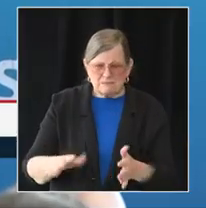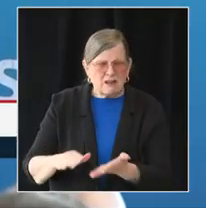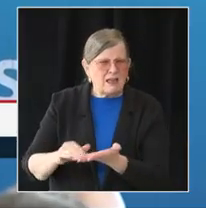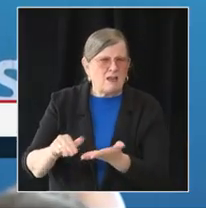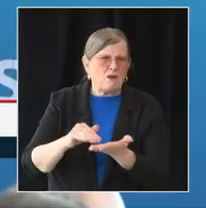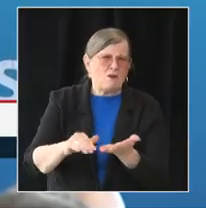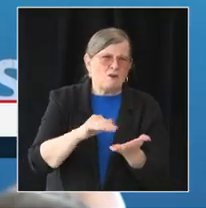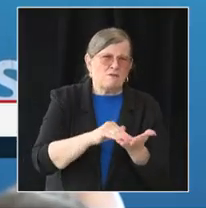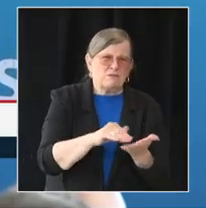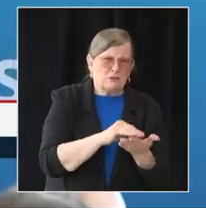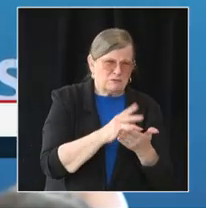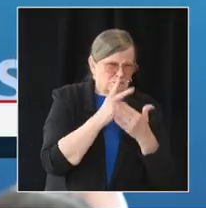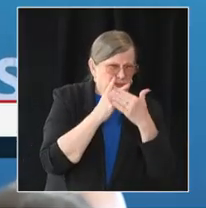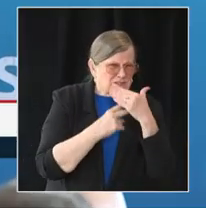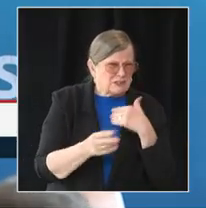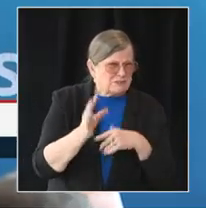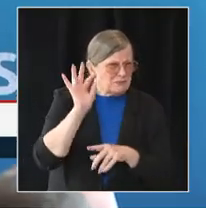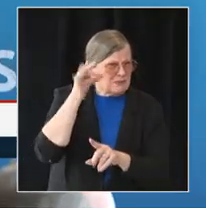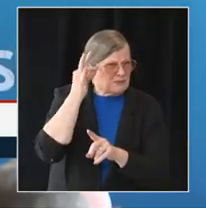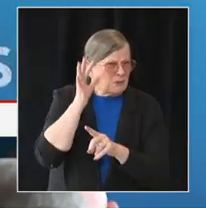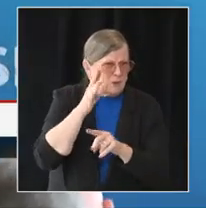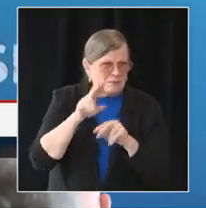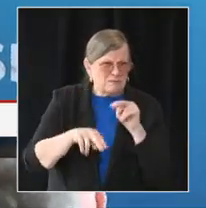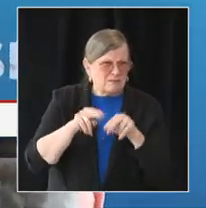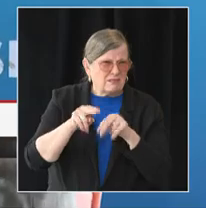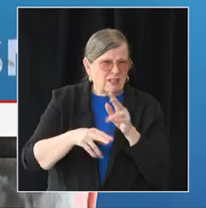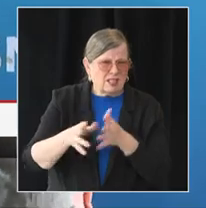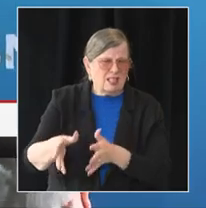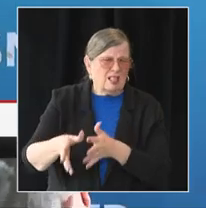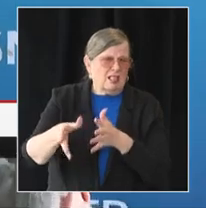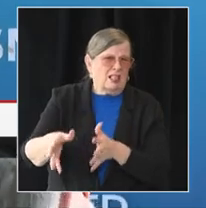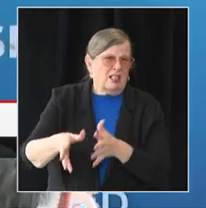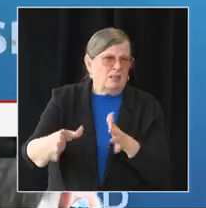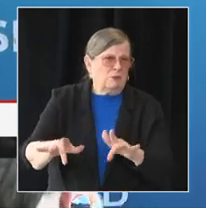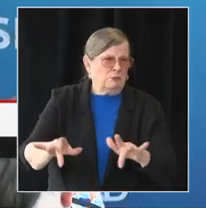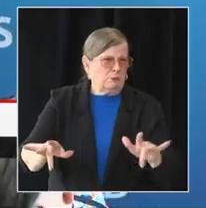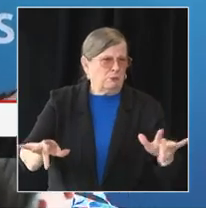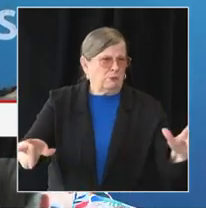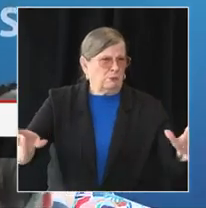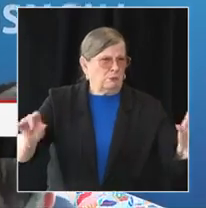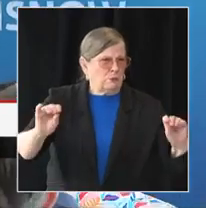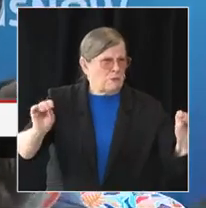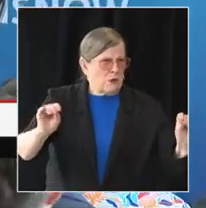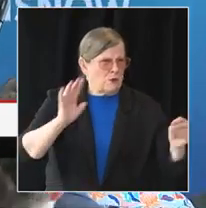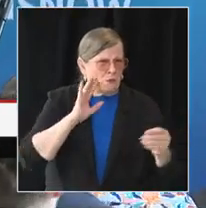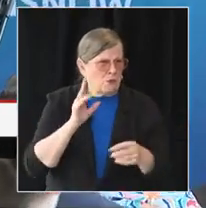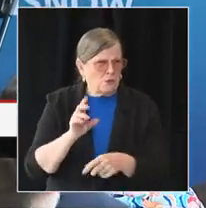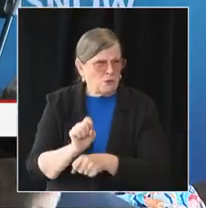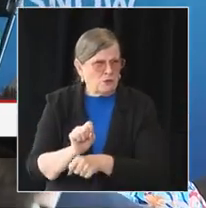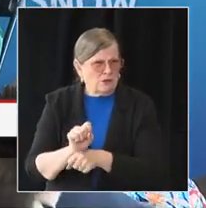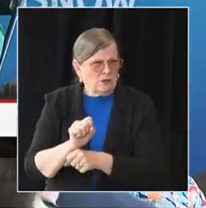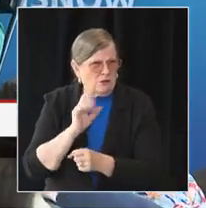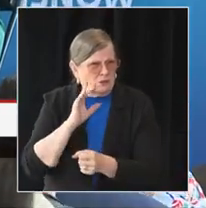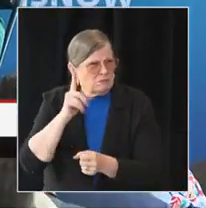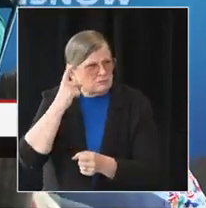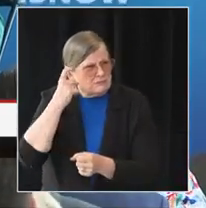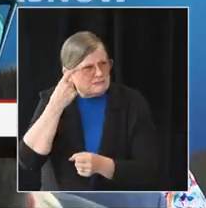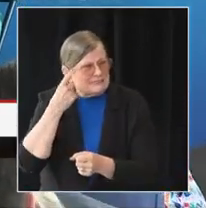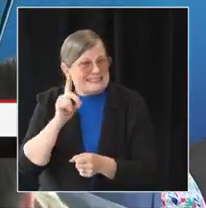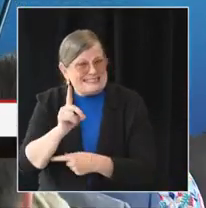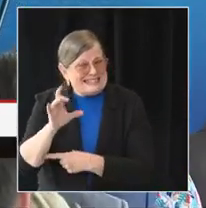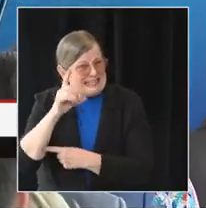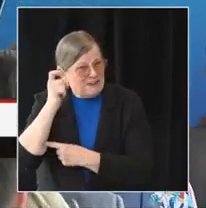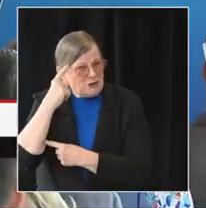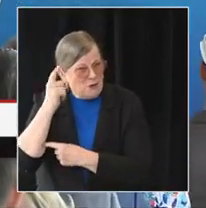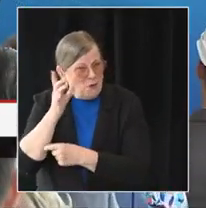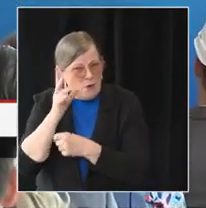Do you foresee any adaptive use or the district playing a role in any of the adaptive reuse of any of